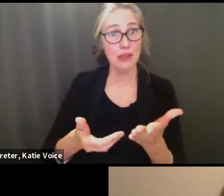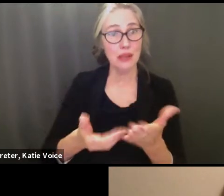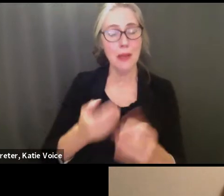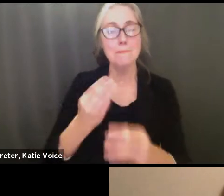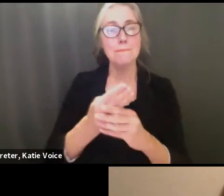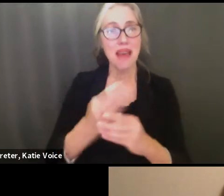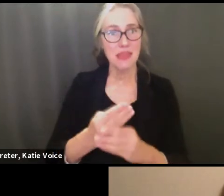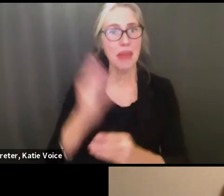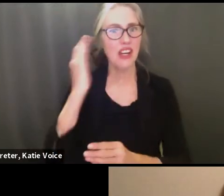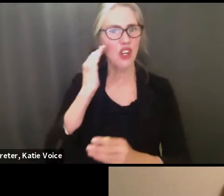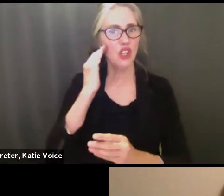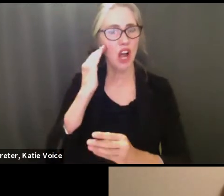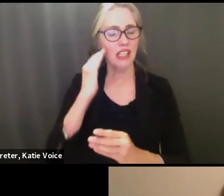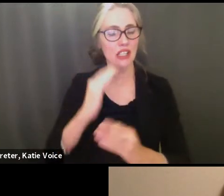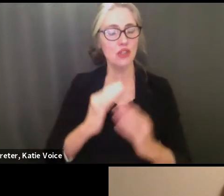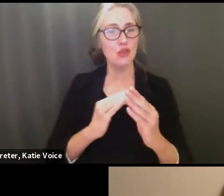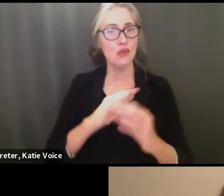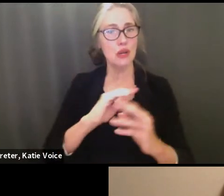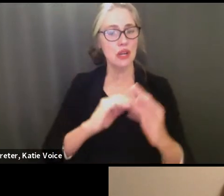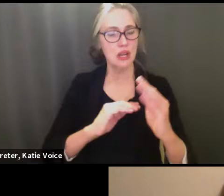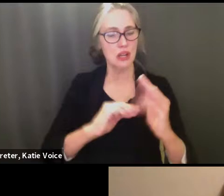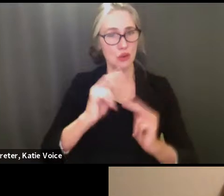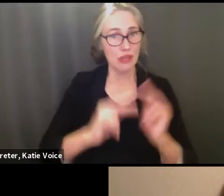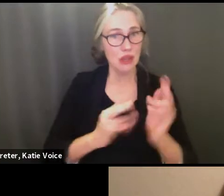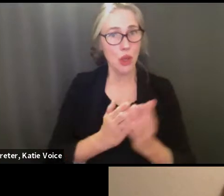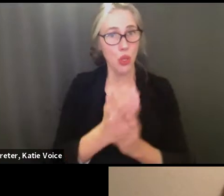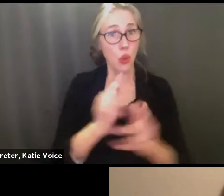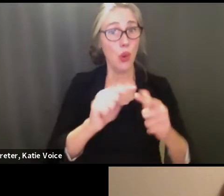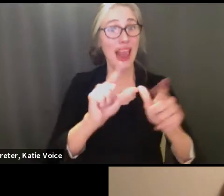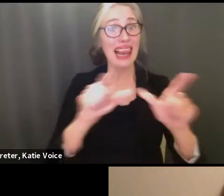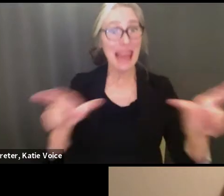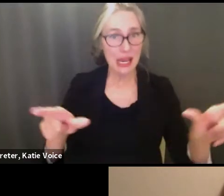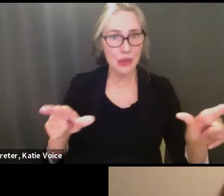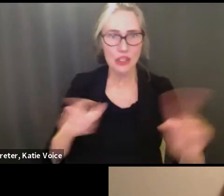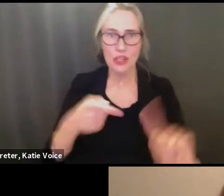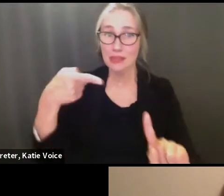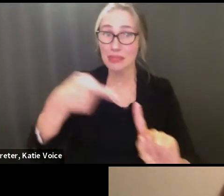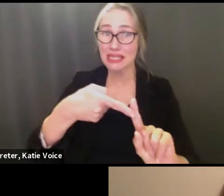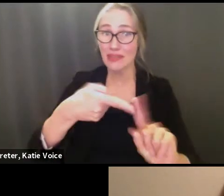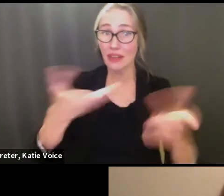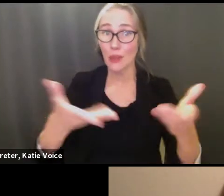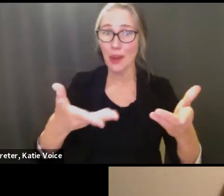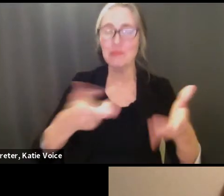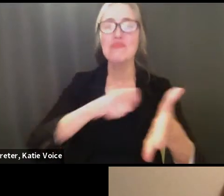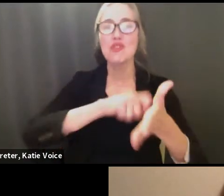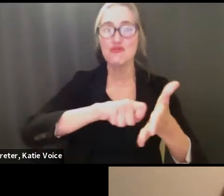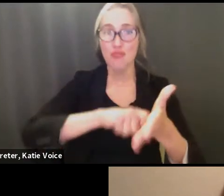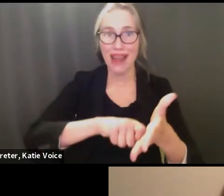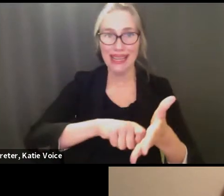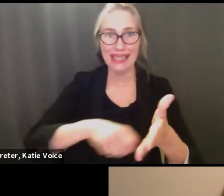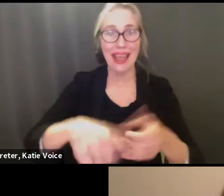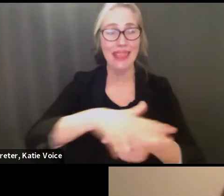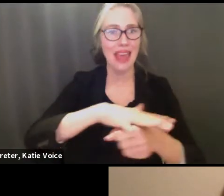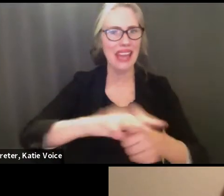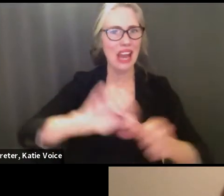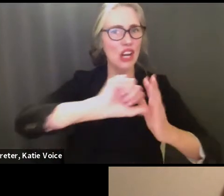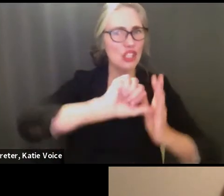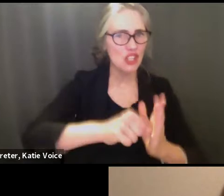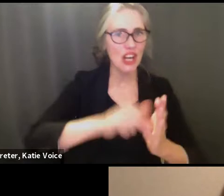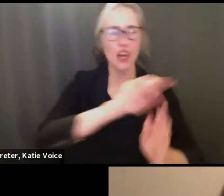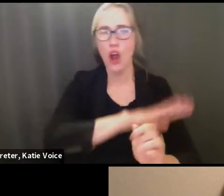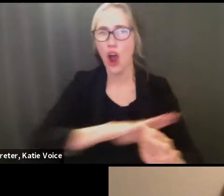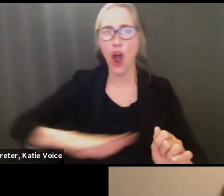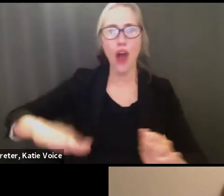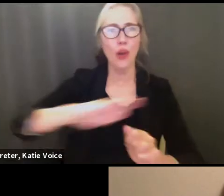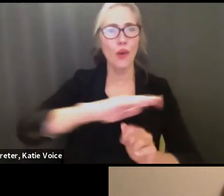mathematical knowledge through language and specifically writing. And that is something that will be a shared area of emphasis across the grade